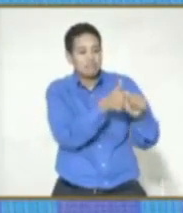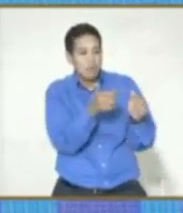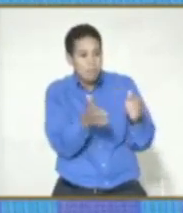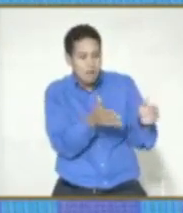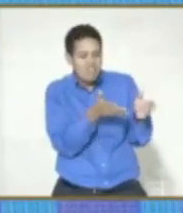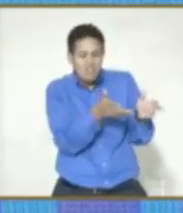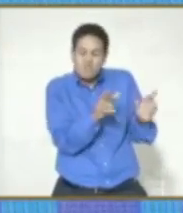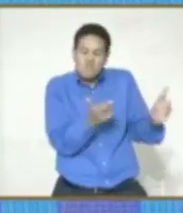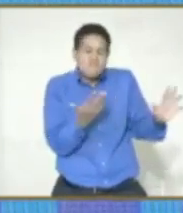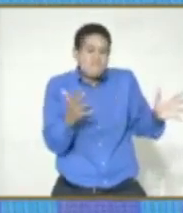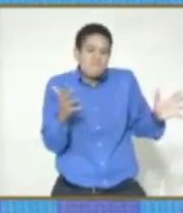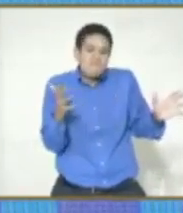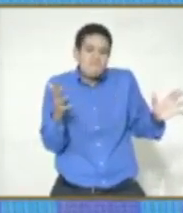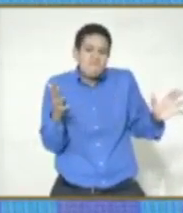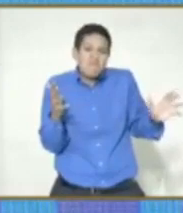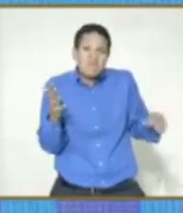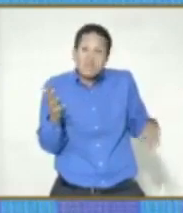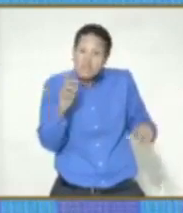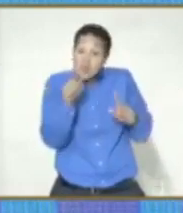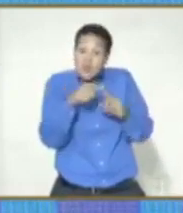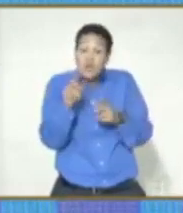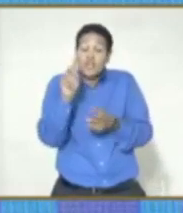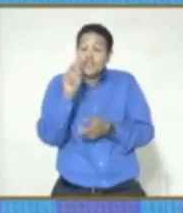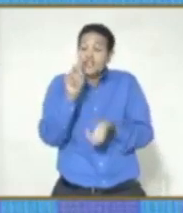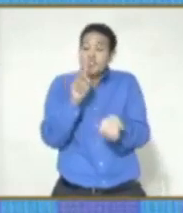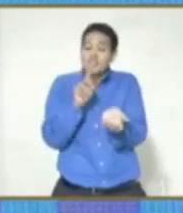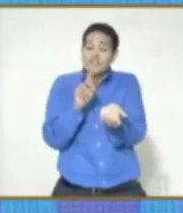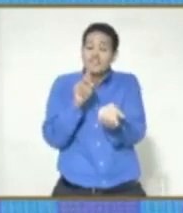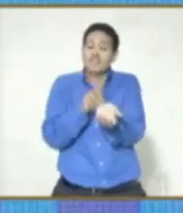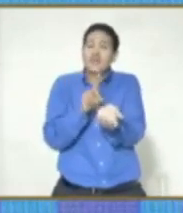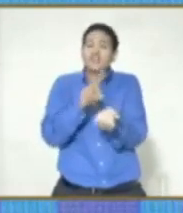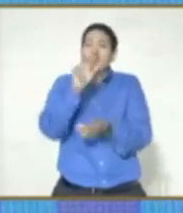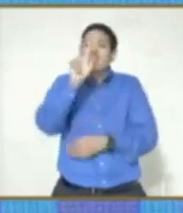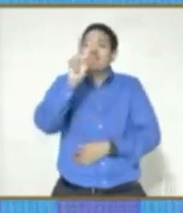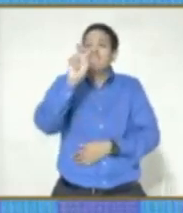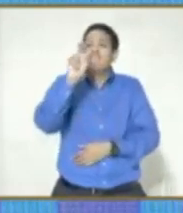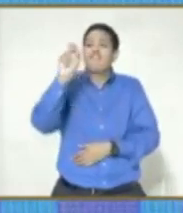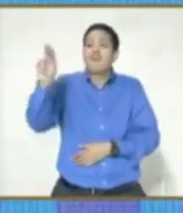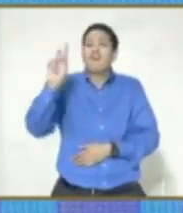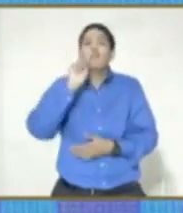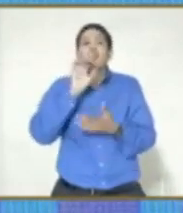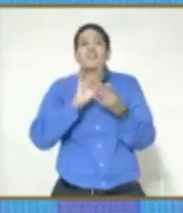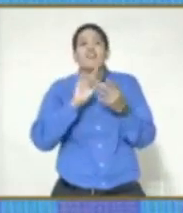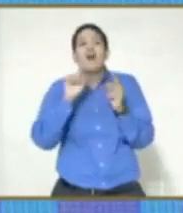in place. When Dr. Vernon spoke about the Rona